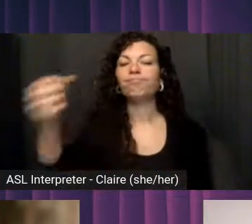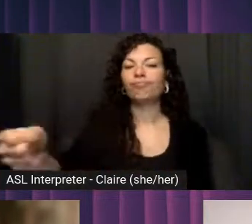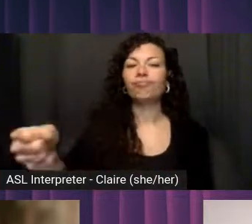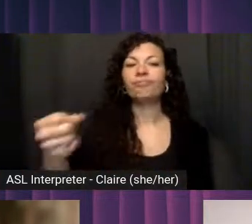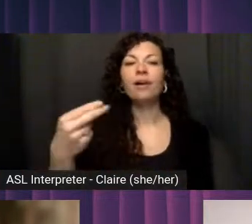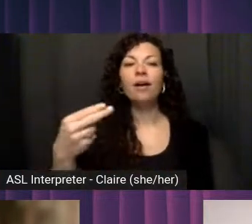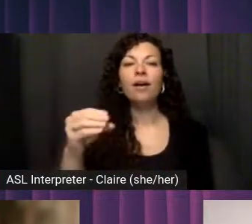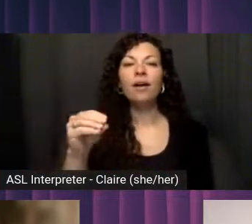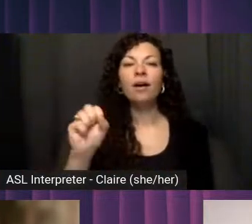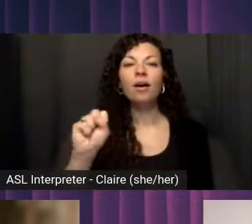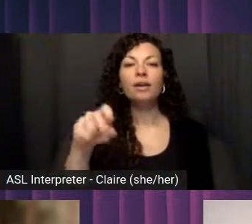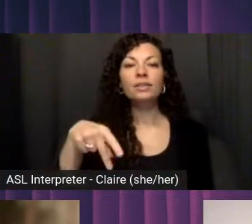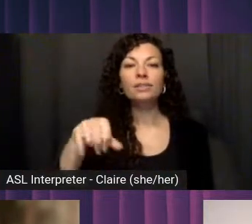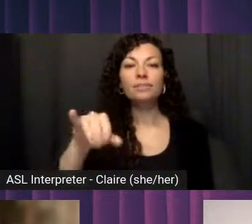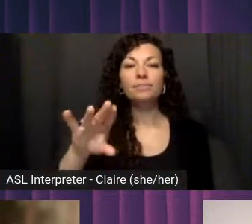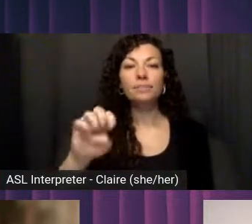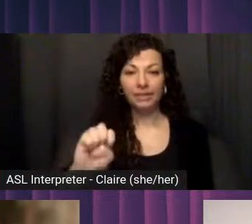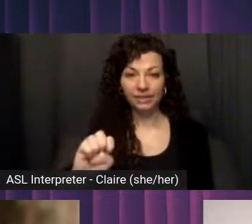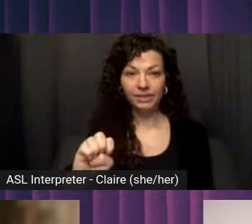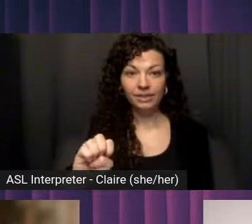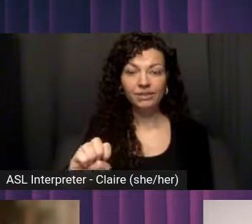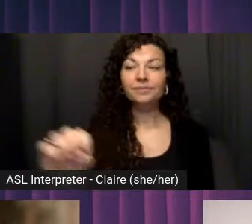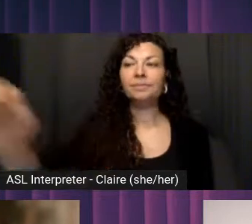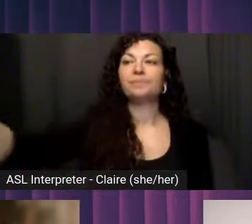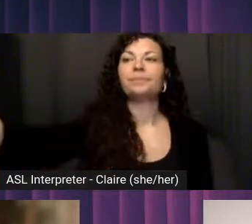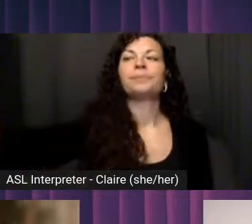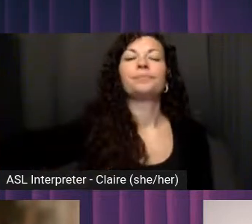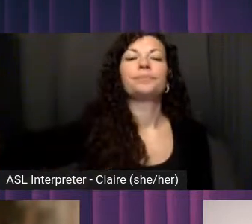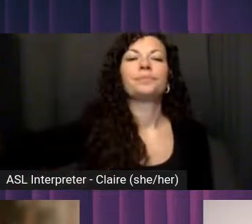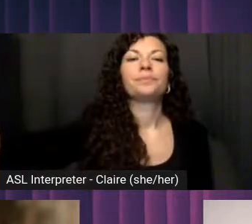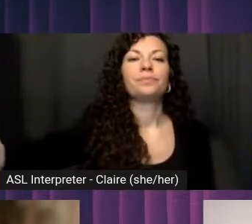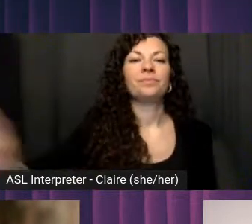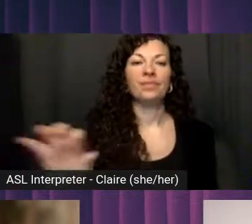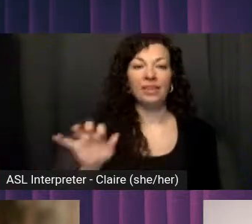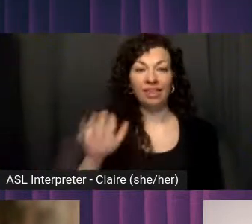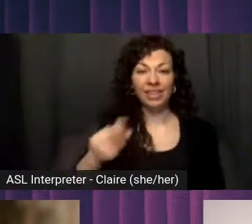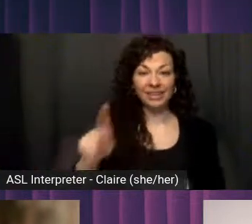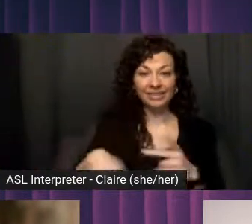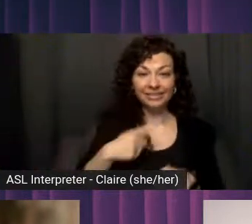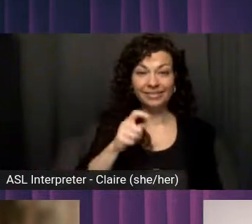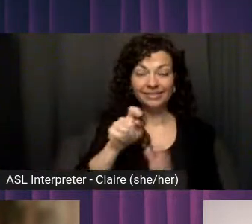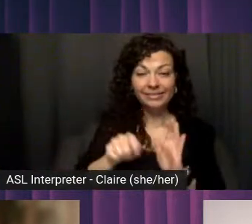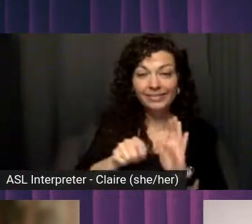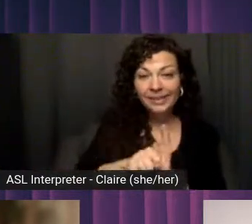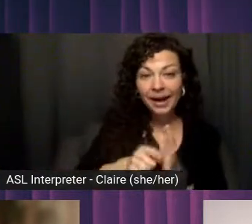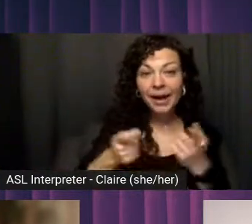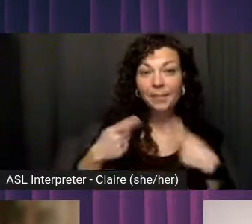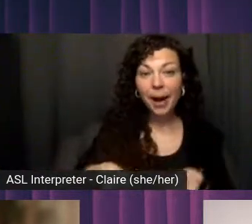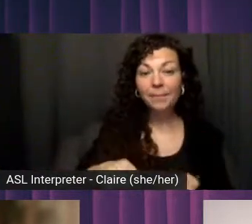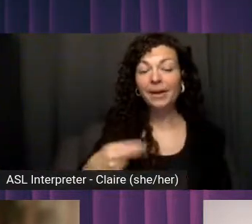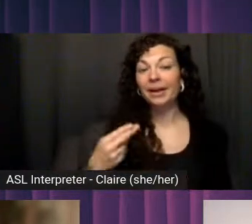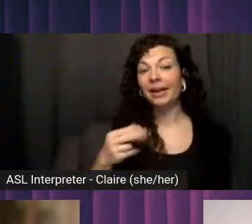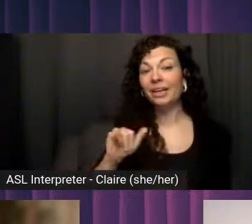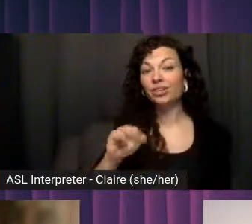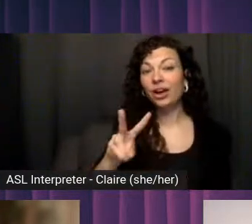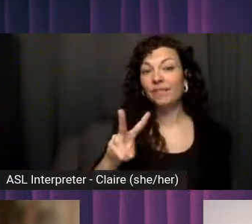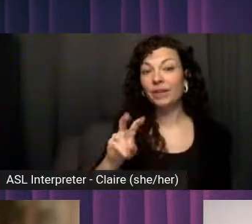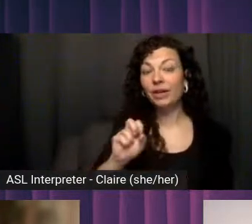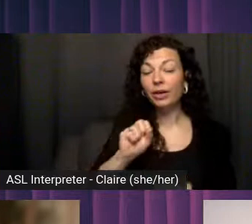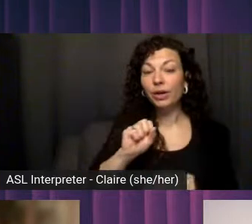was around the time that some of the HIV meds were starting to work and people were not necessarily dying anymore. And I became very,